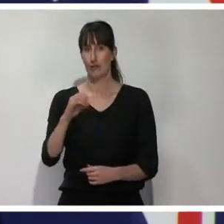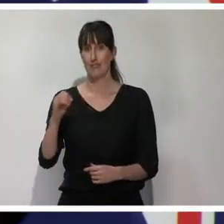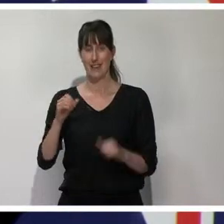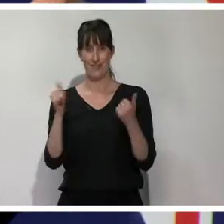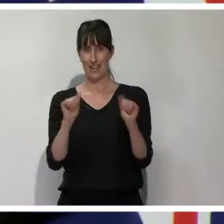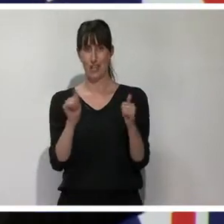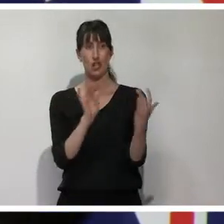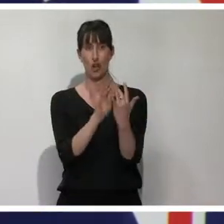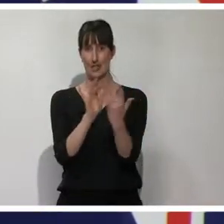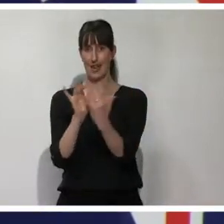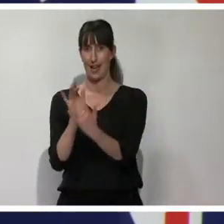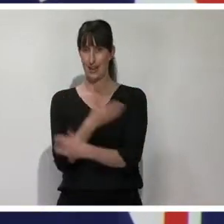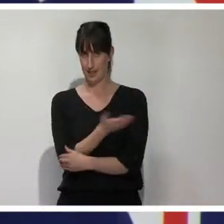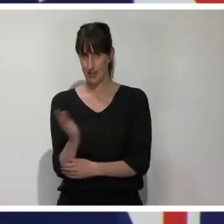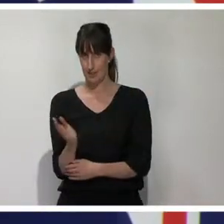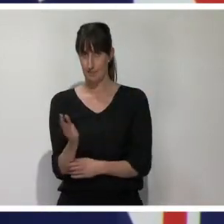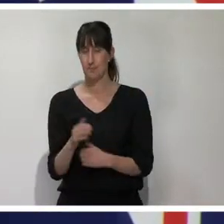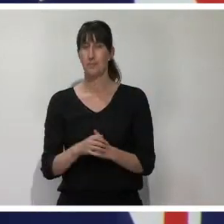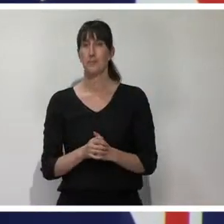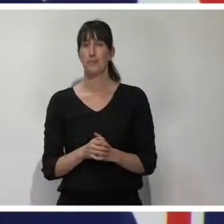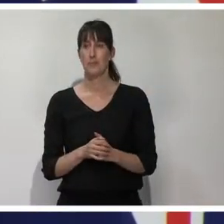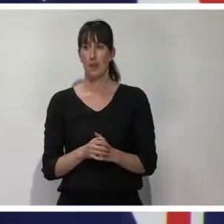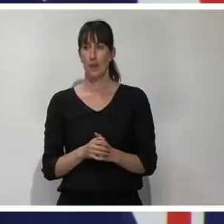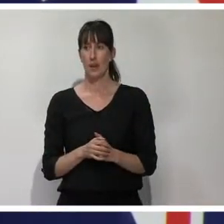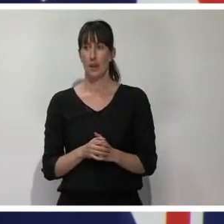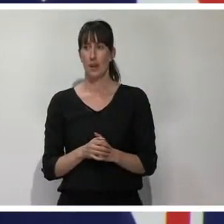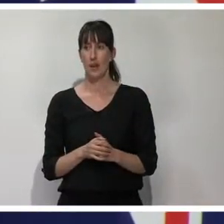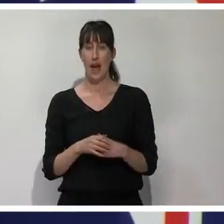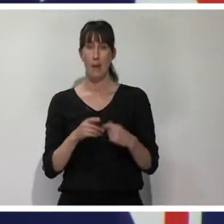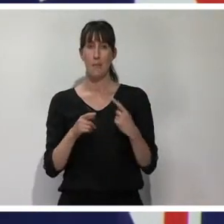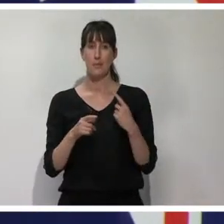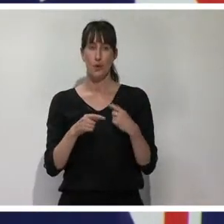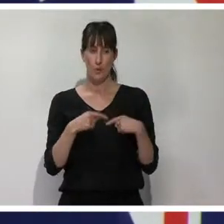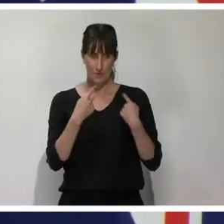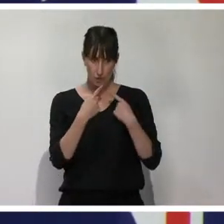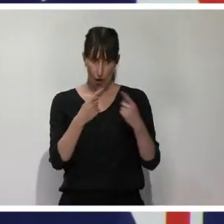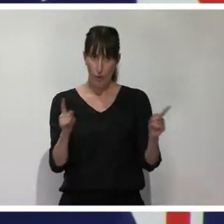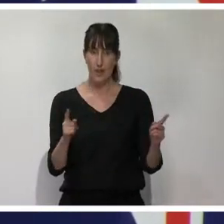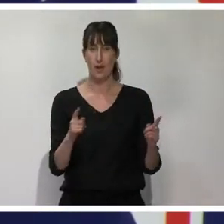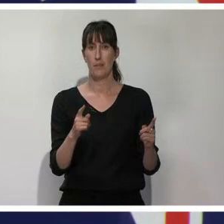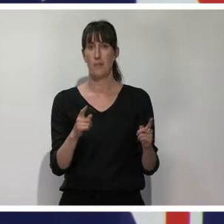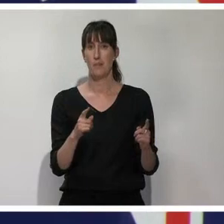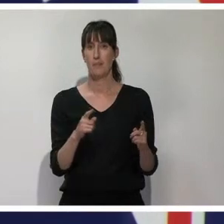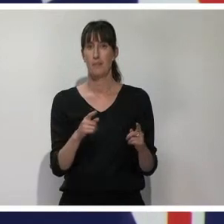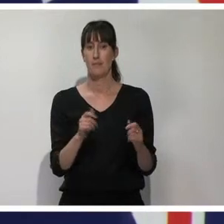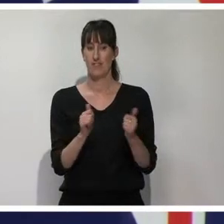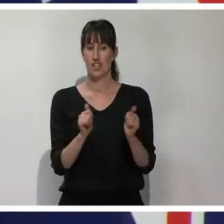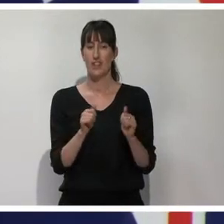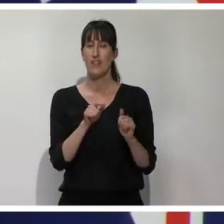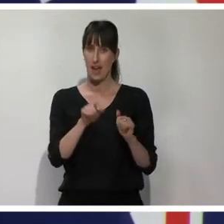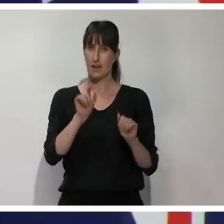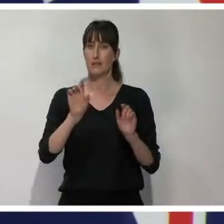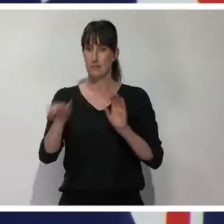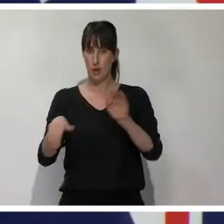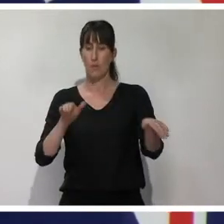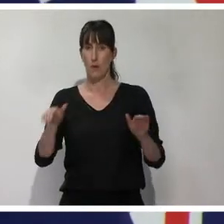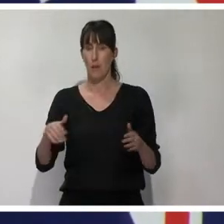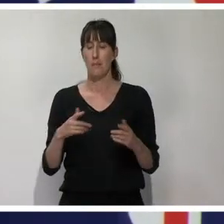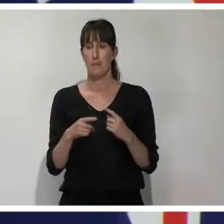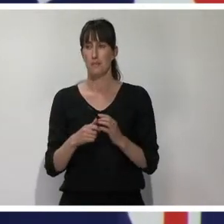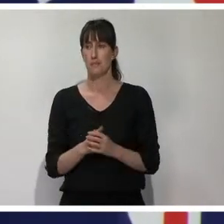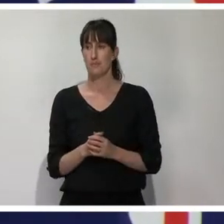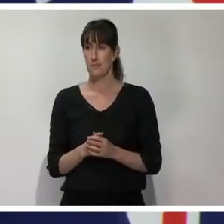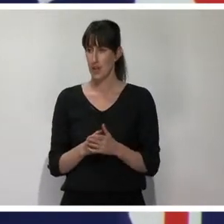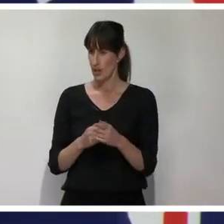now contacted, and of course we've given this verbal order as well. Are you satisfied with the speed? Is the system